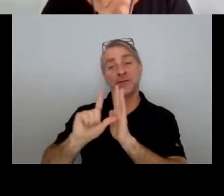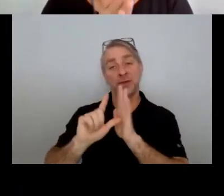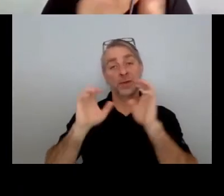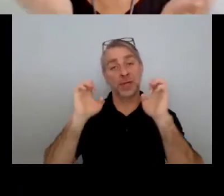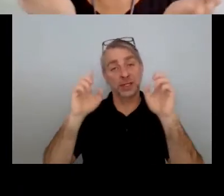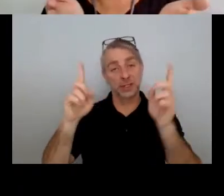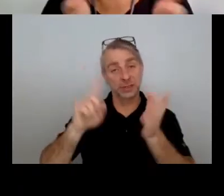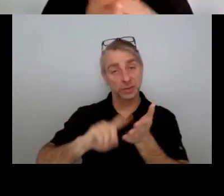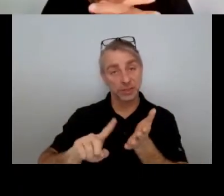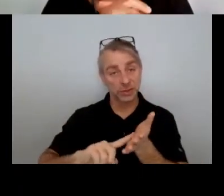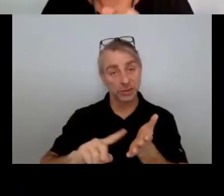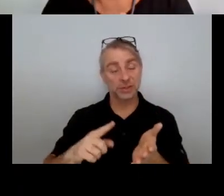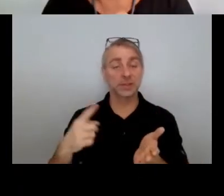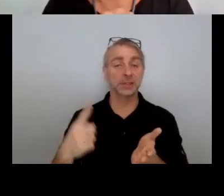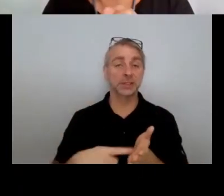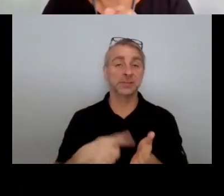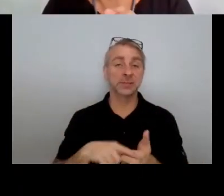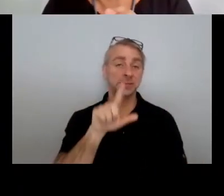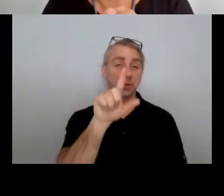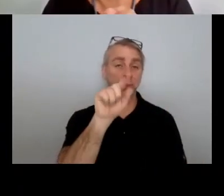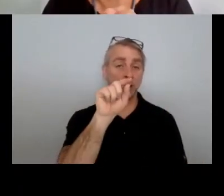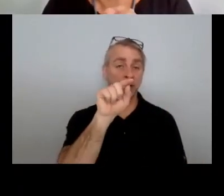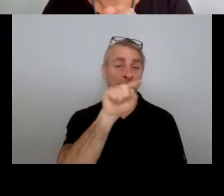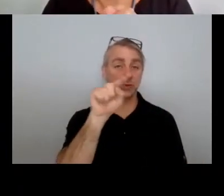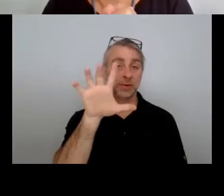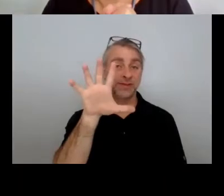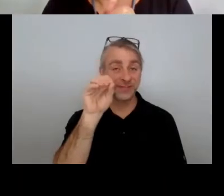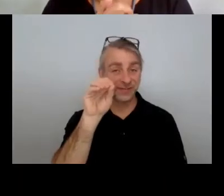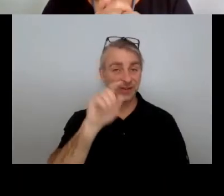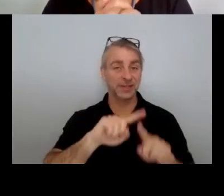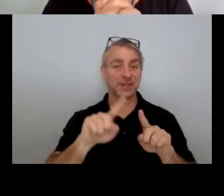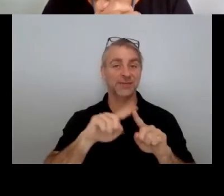could be 20 to like 50 studies.